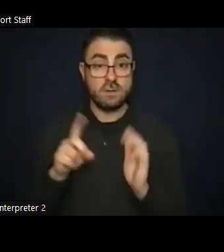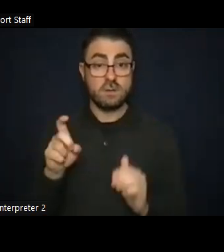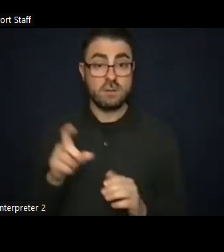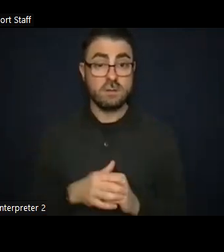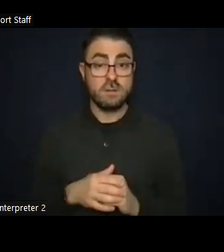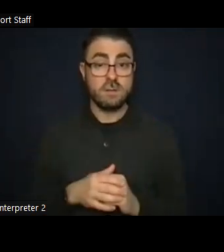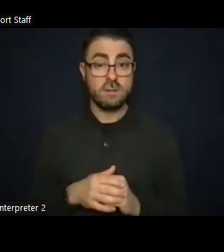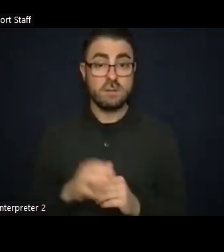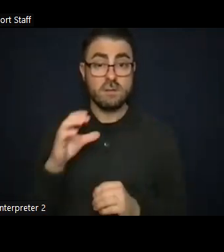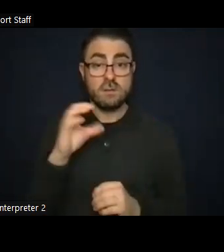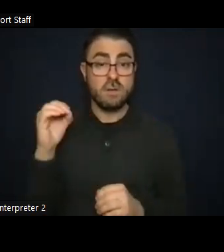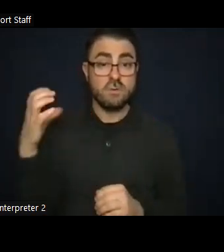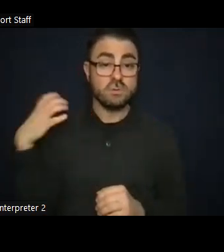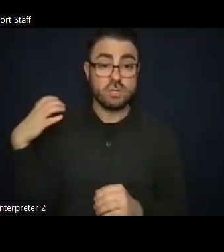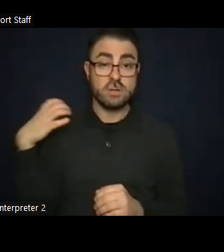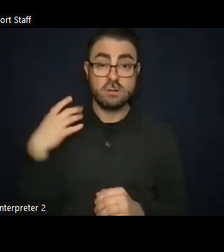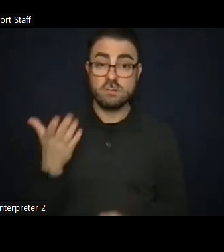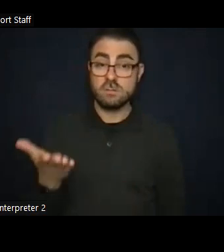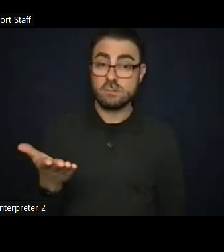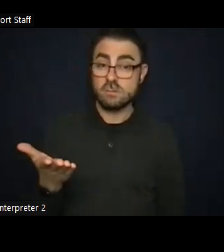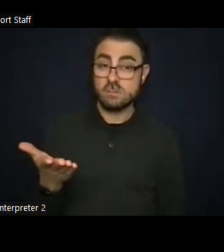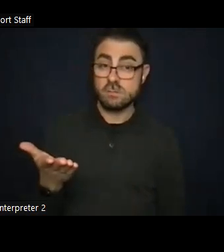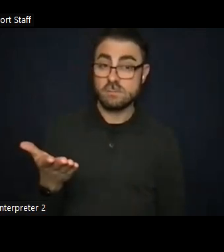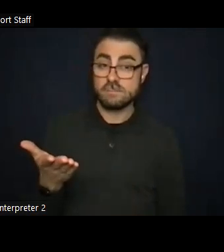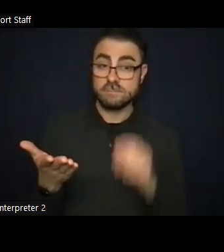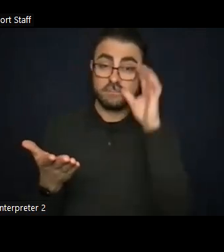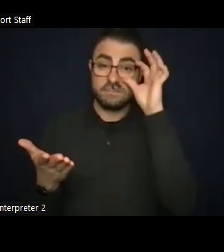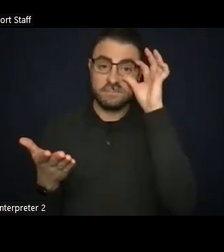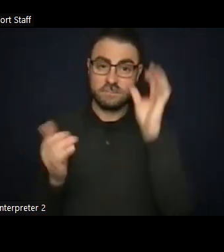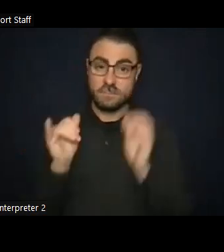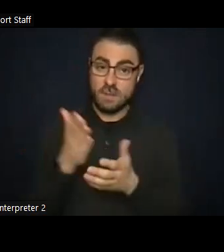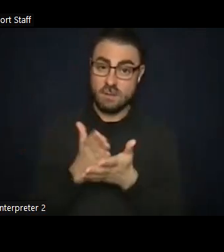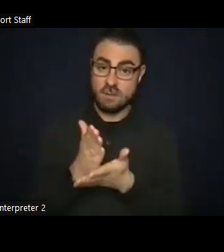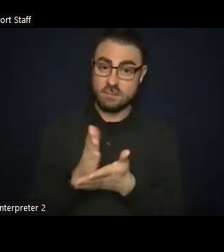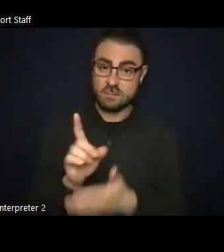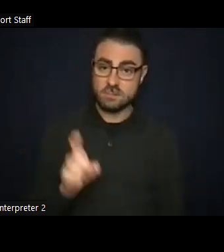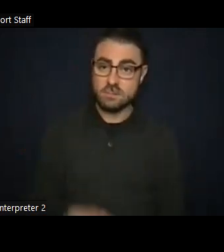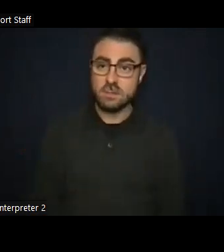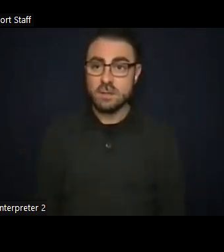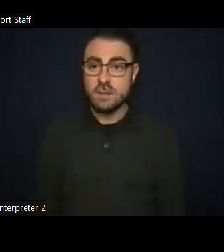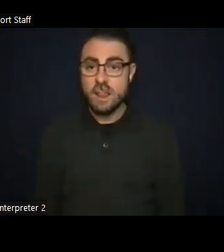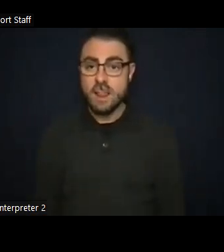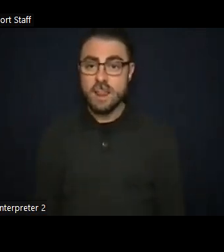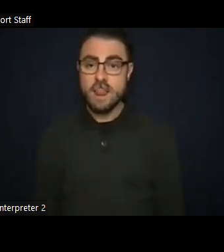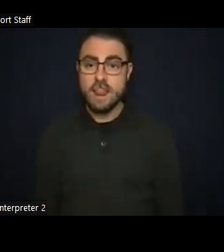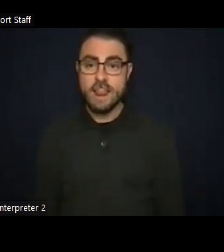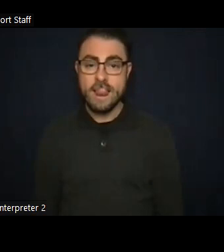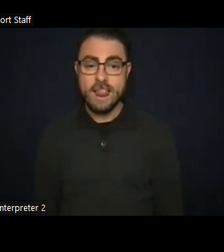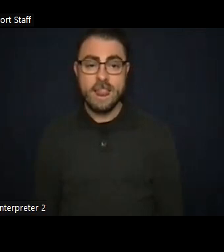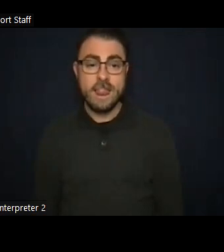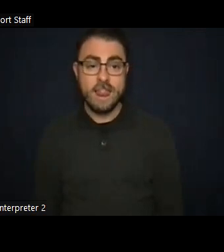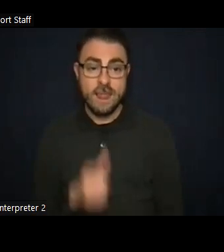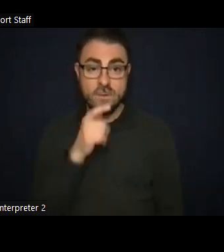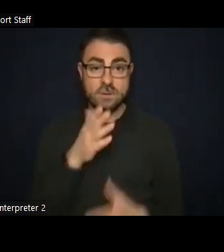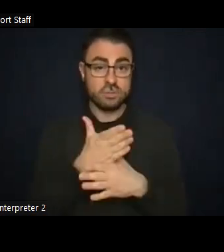Co-chair, would you? Yeah. Is it okay? Yeah, no. Would you like to share the comments from